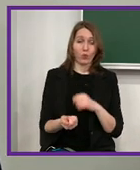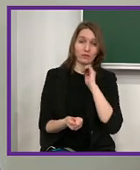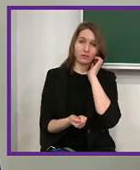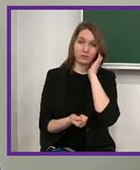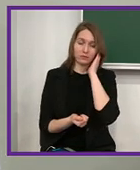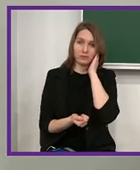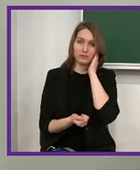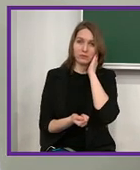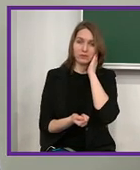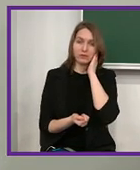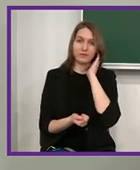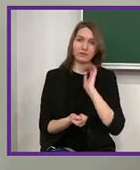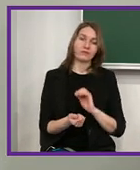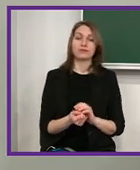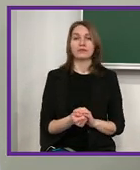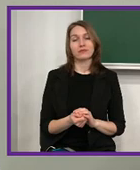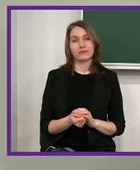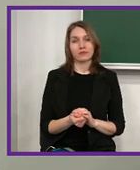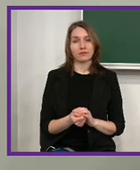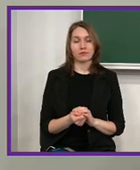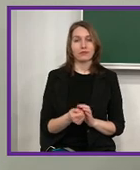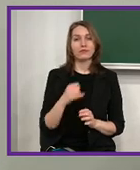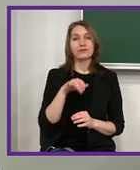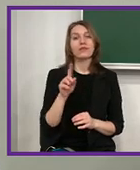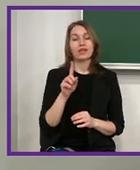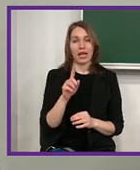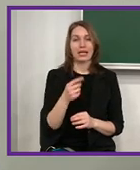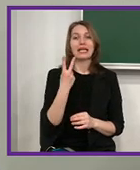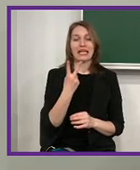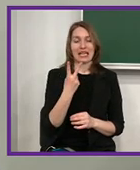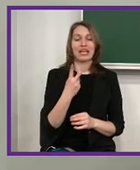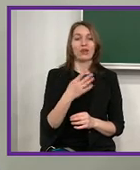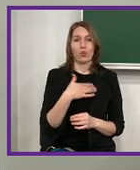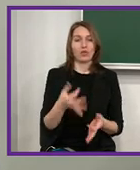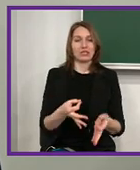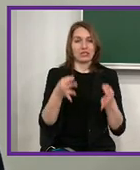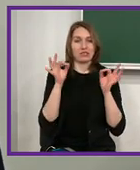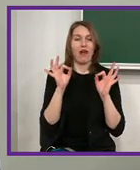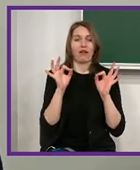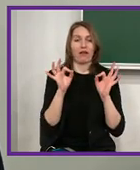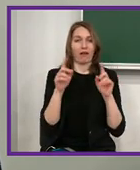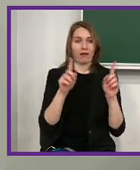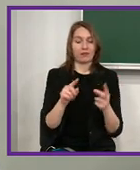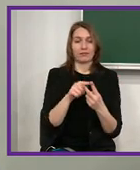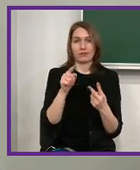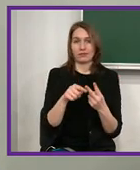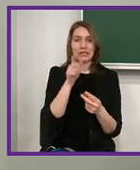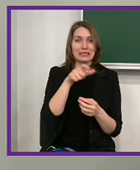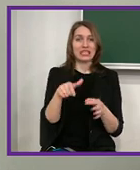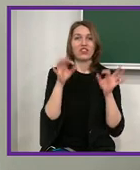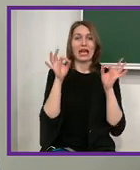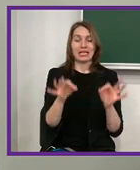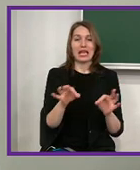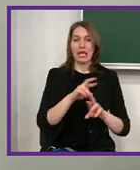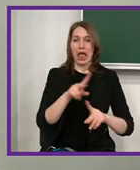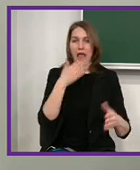As I said, there are sort of the two kind of really critical essential components are using human rights as a benchmark and using a rights-based approach, focusing on the participation of rights